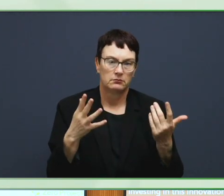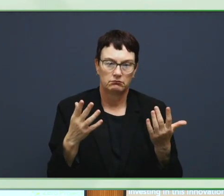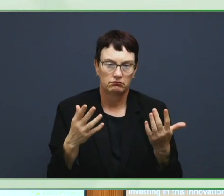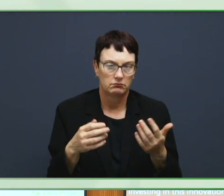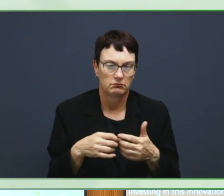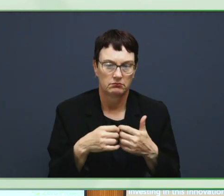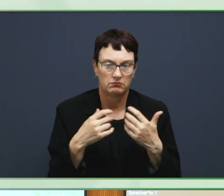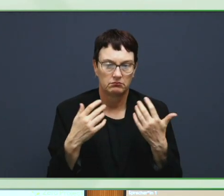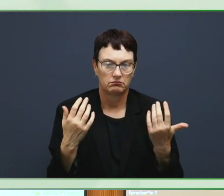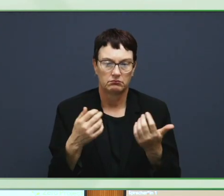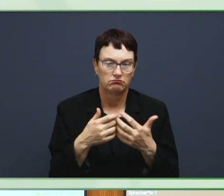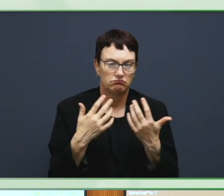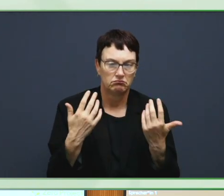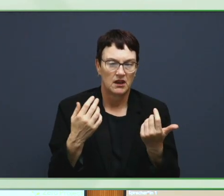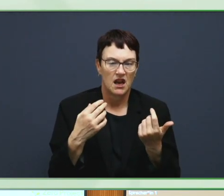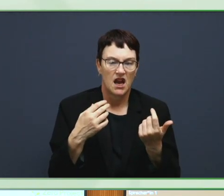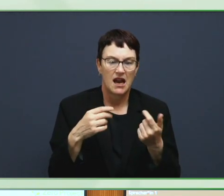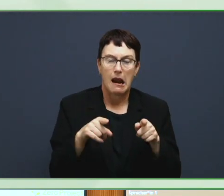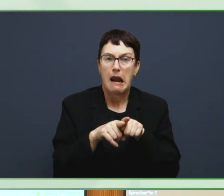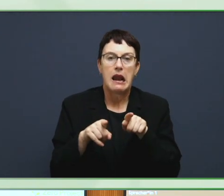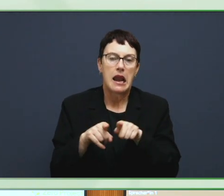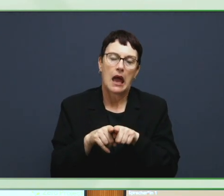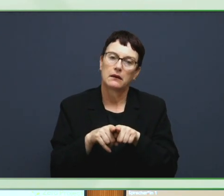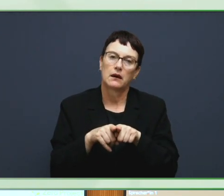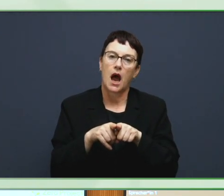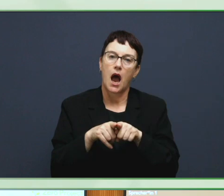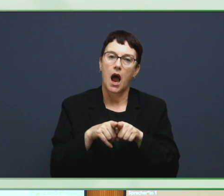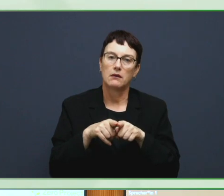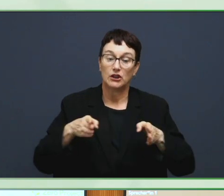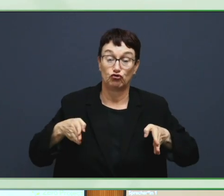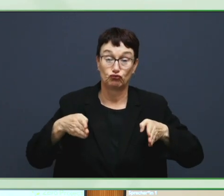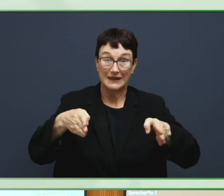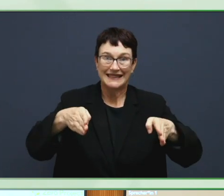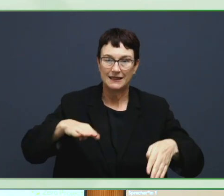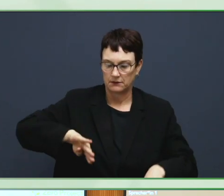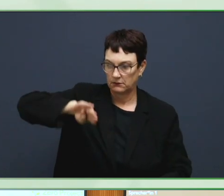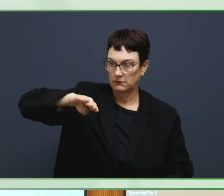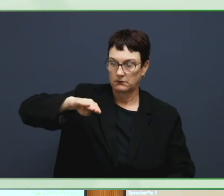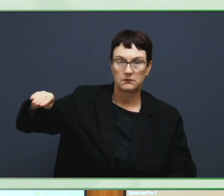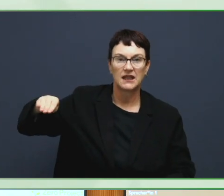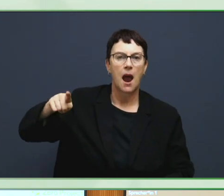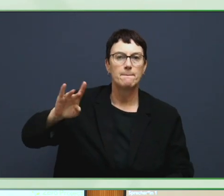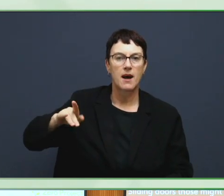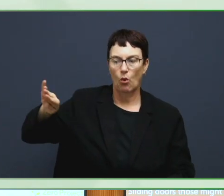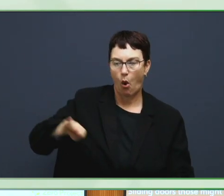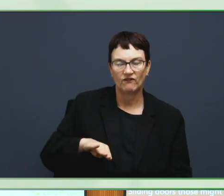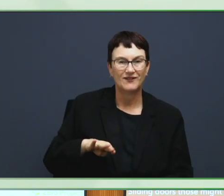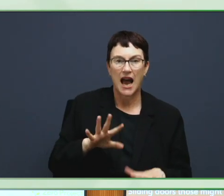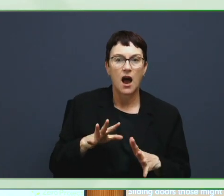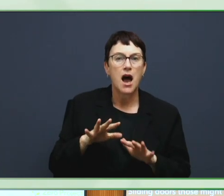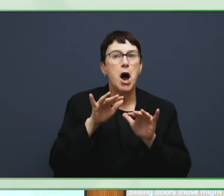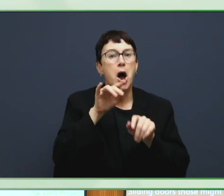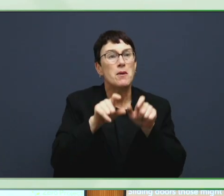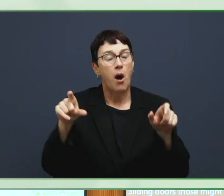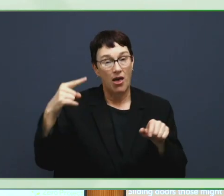sliding doors, those might be marketed or thought about as assistive technology, but at the end of the day,